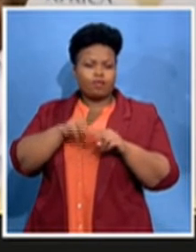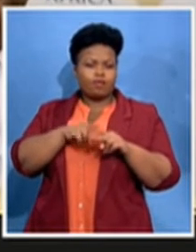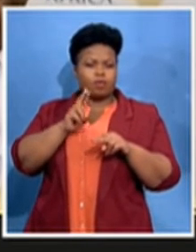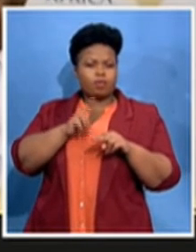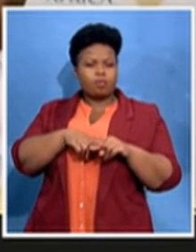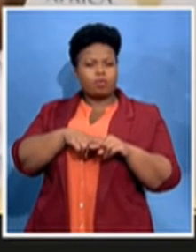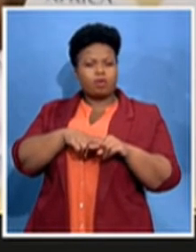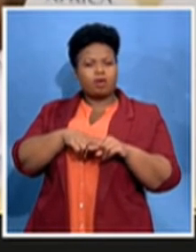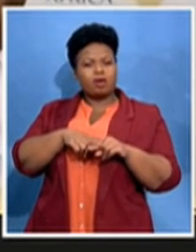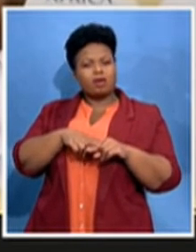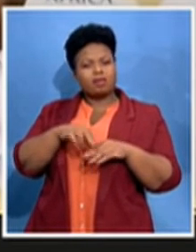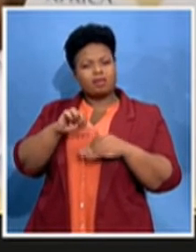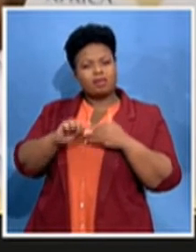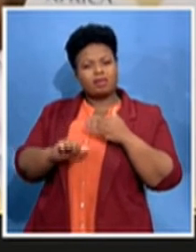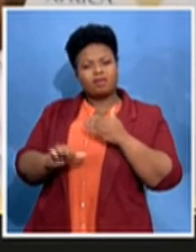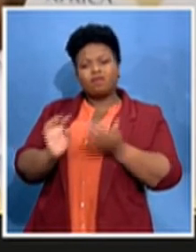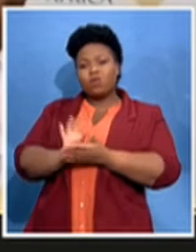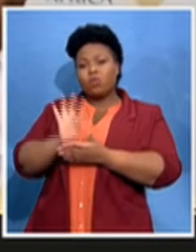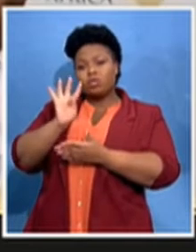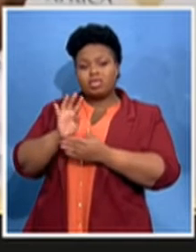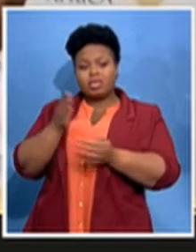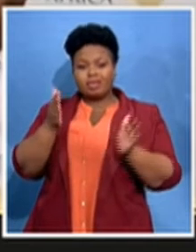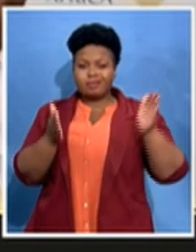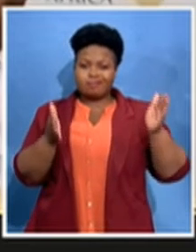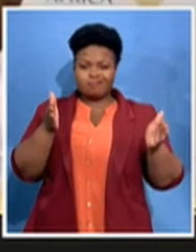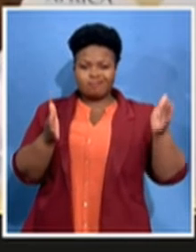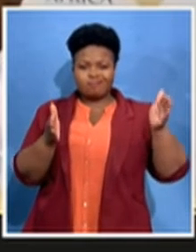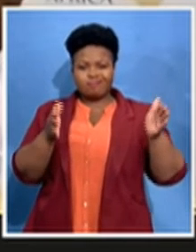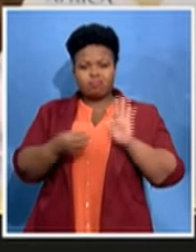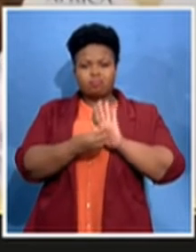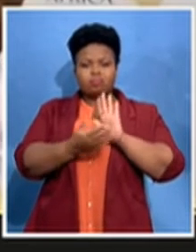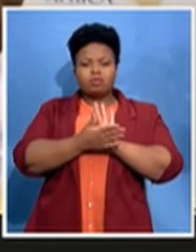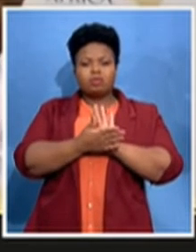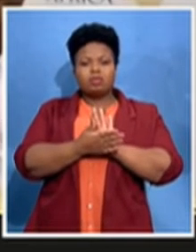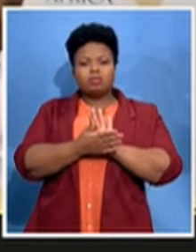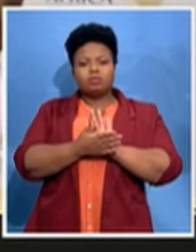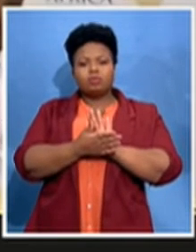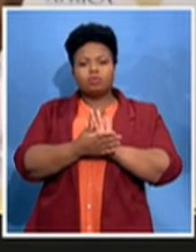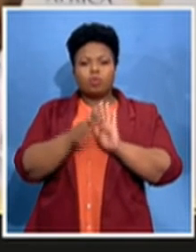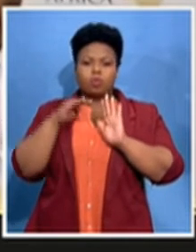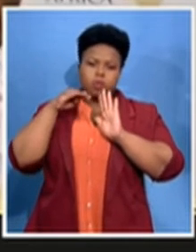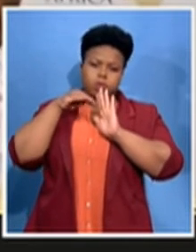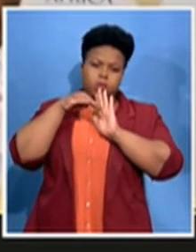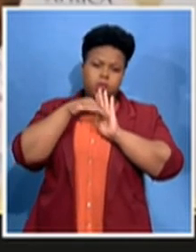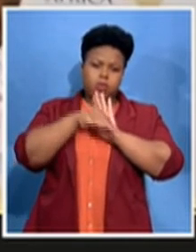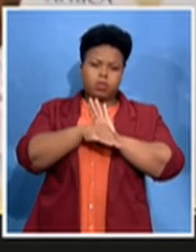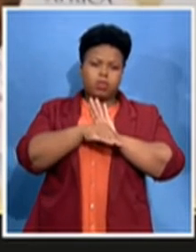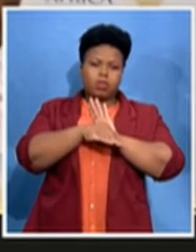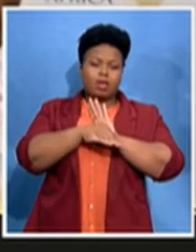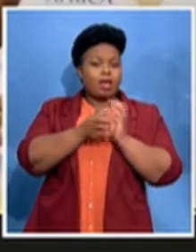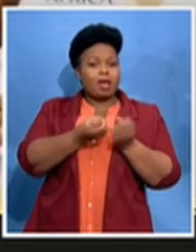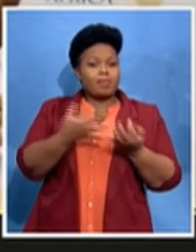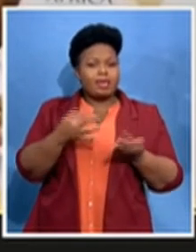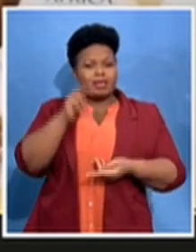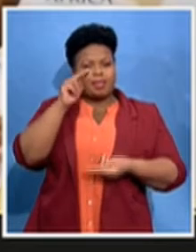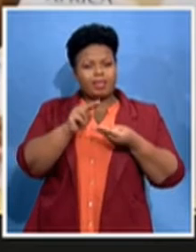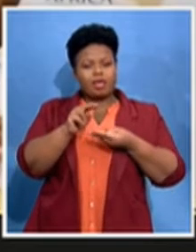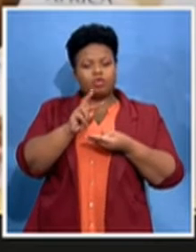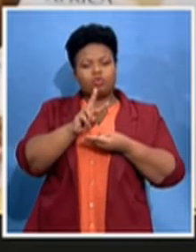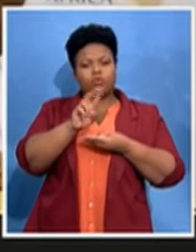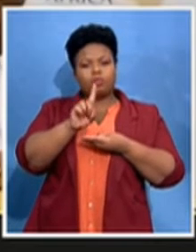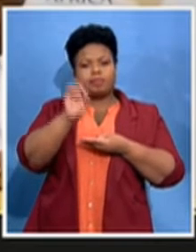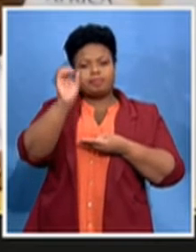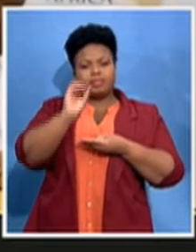recorded an overall average decrease of 21% in new cases across the continent. And if we now look at